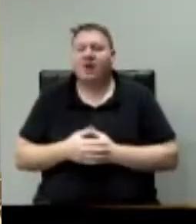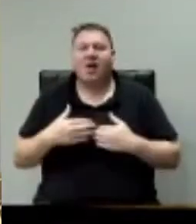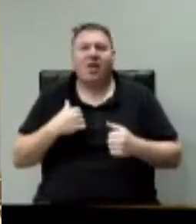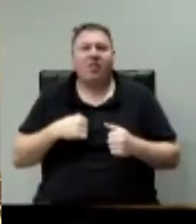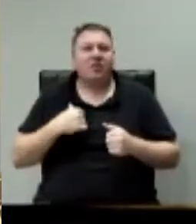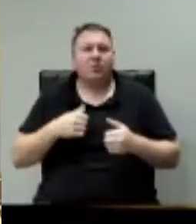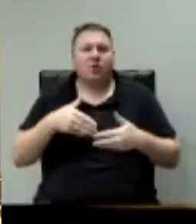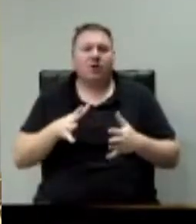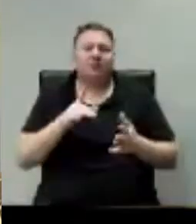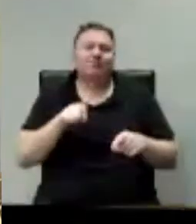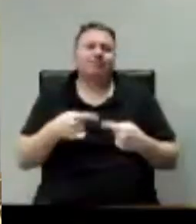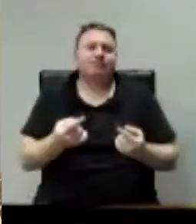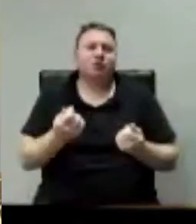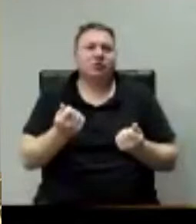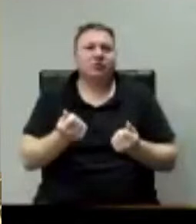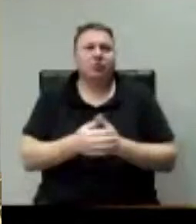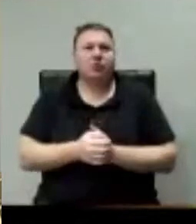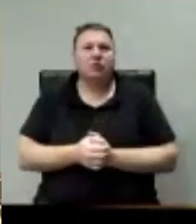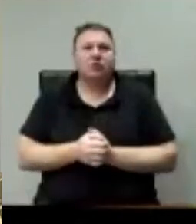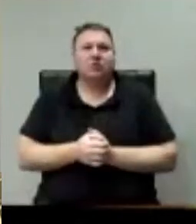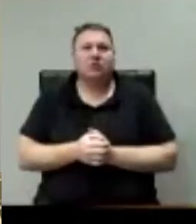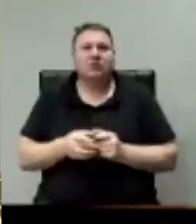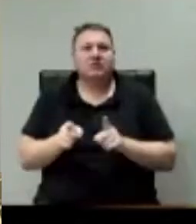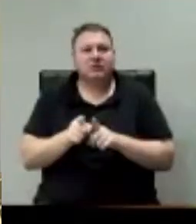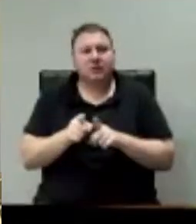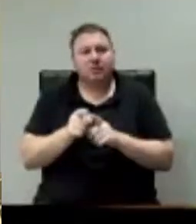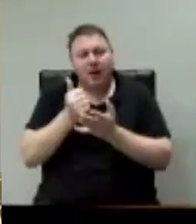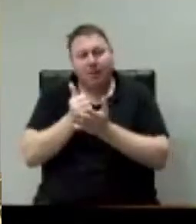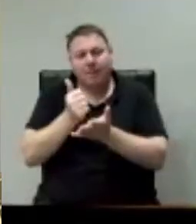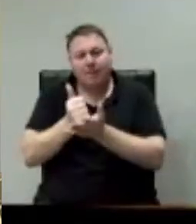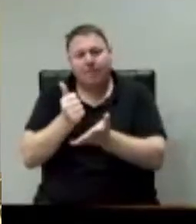healthily, and rehabilitation